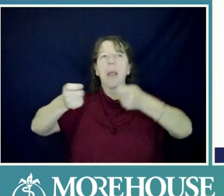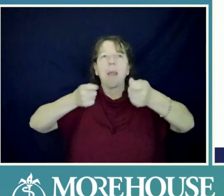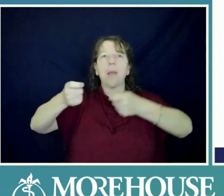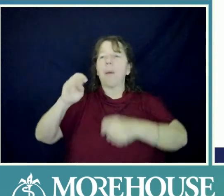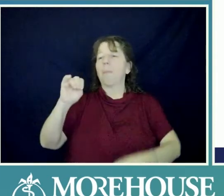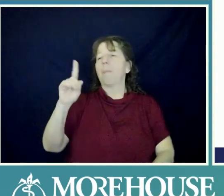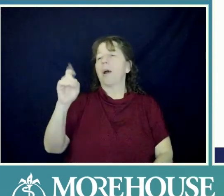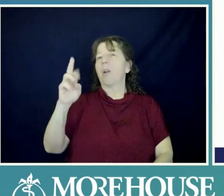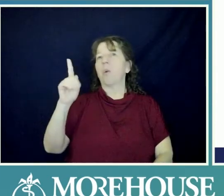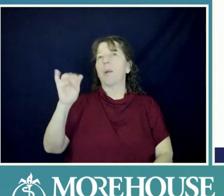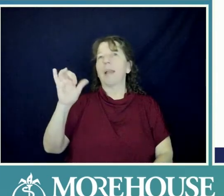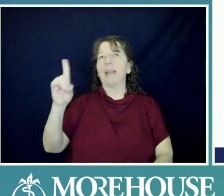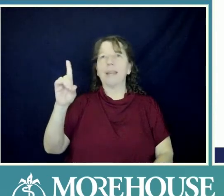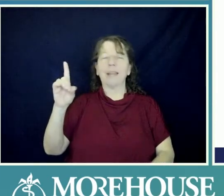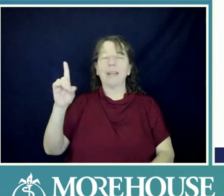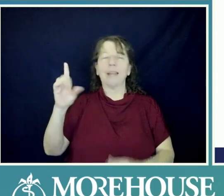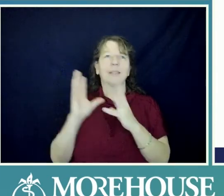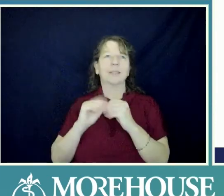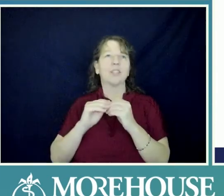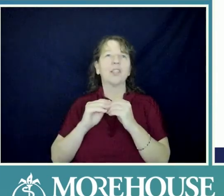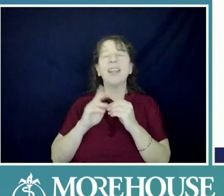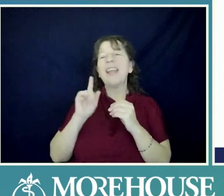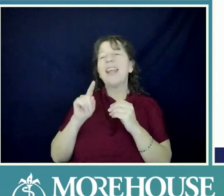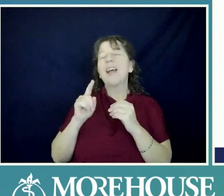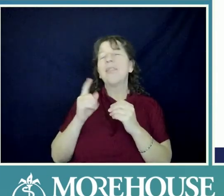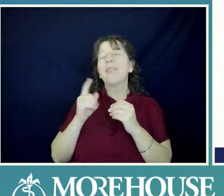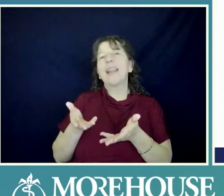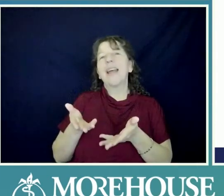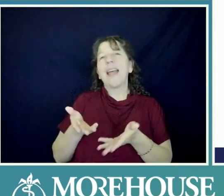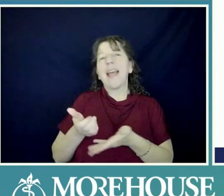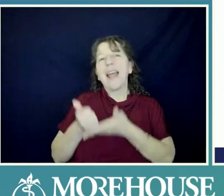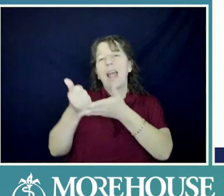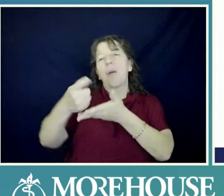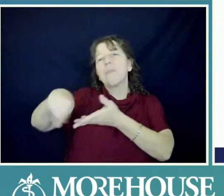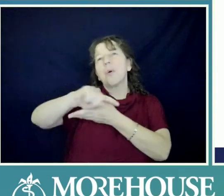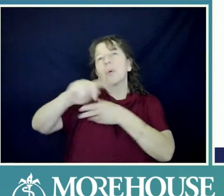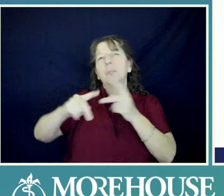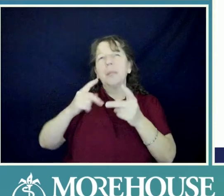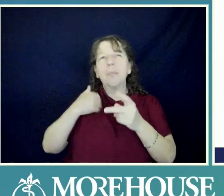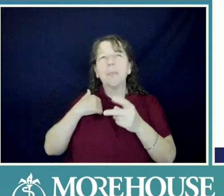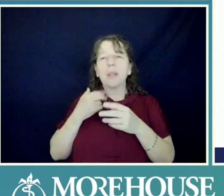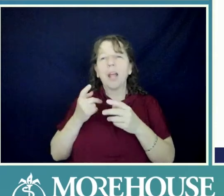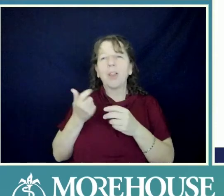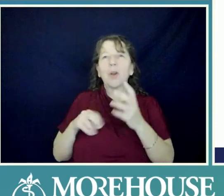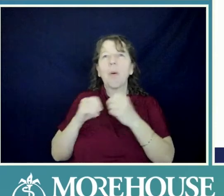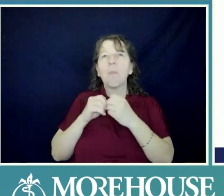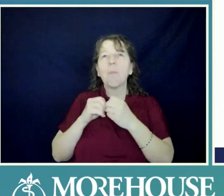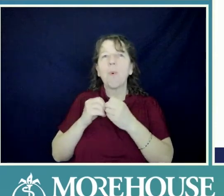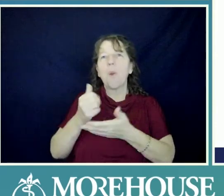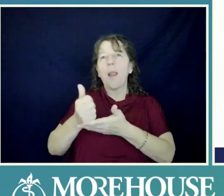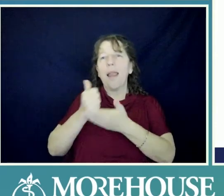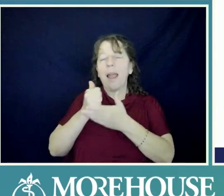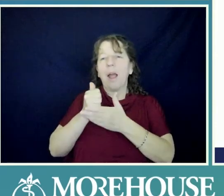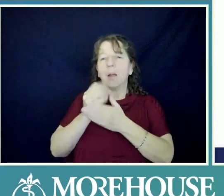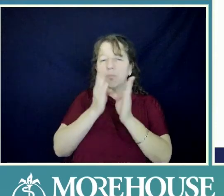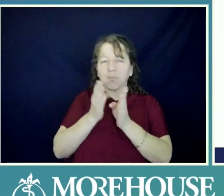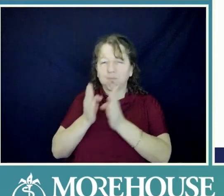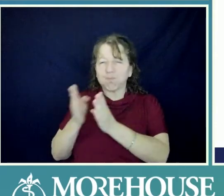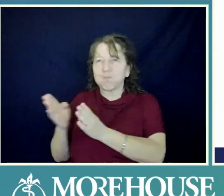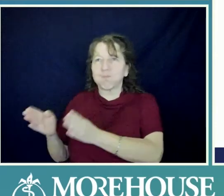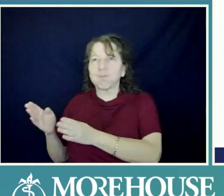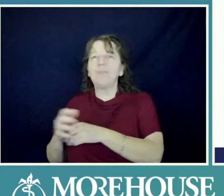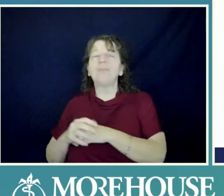those individuals that need just a little bit of a push to stay on track in completing those modules. And we